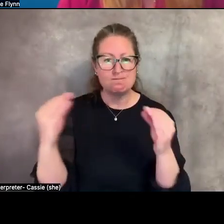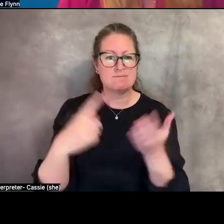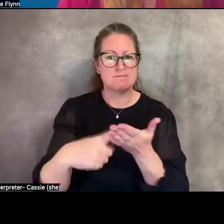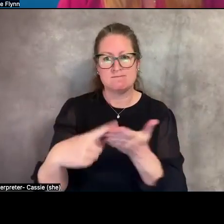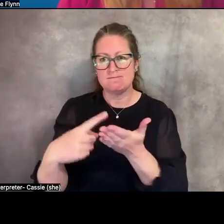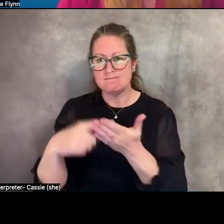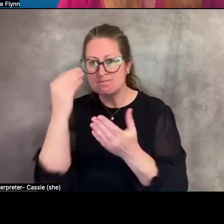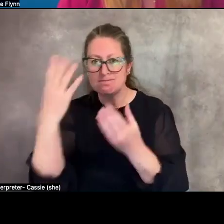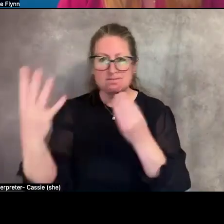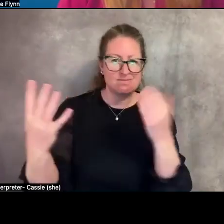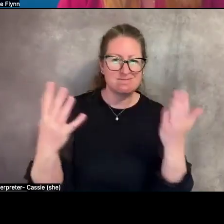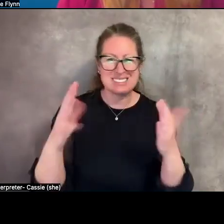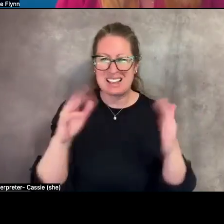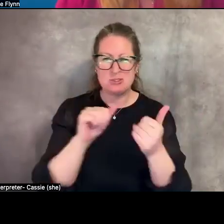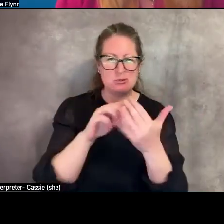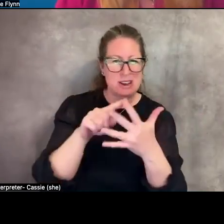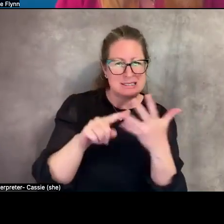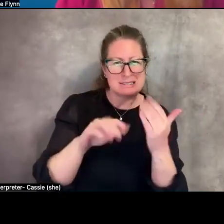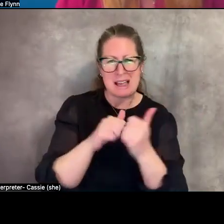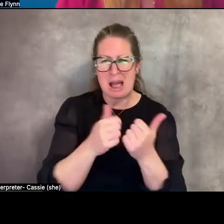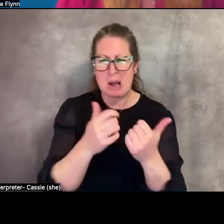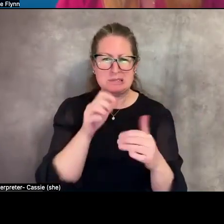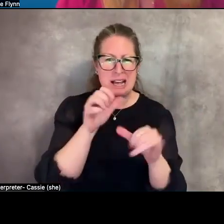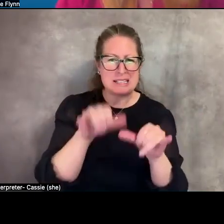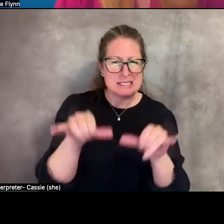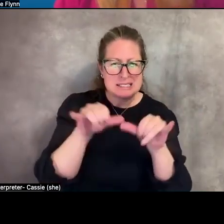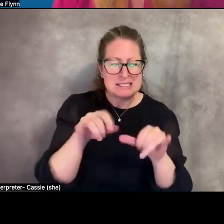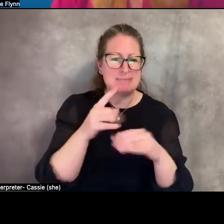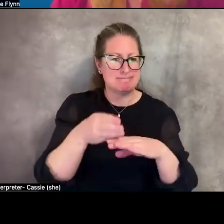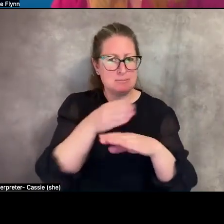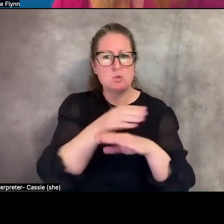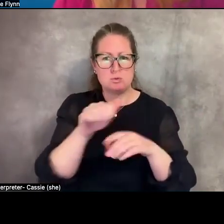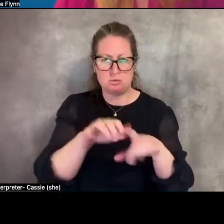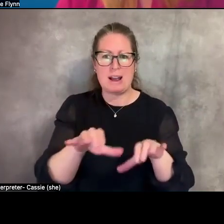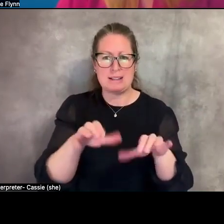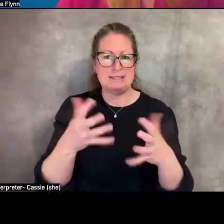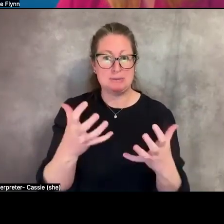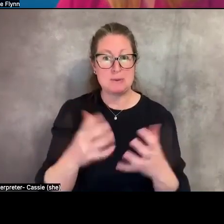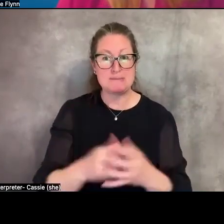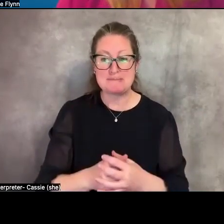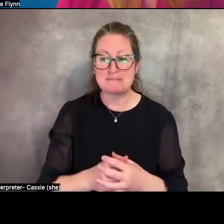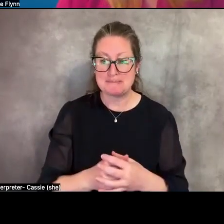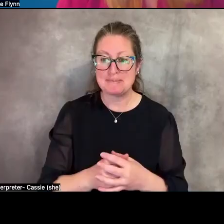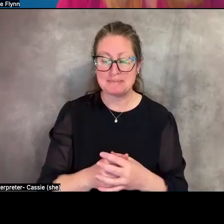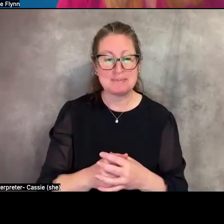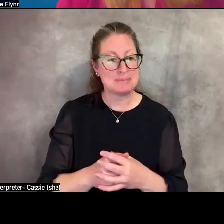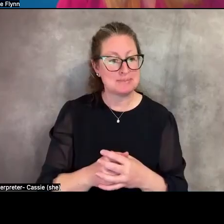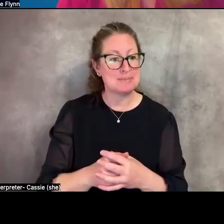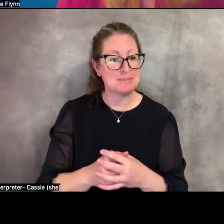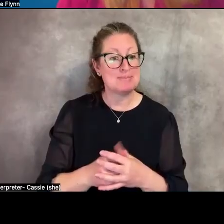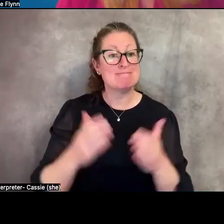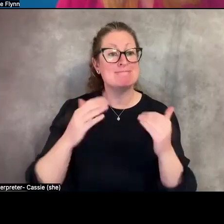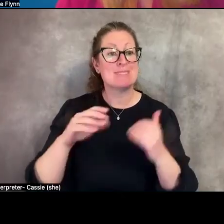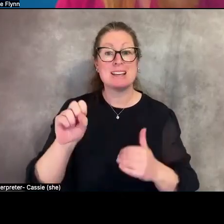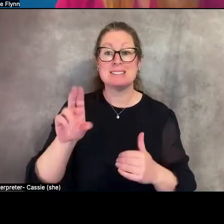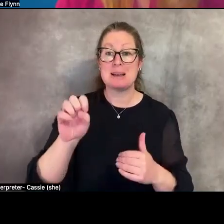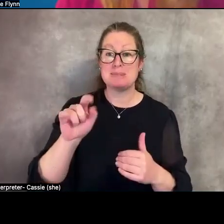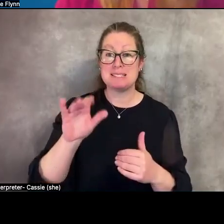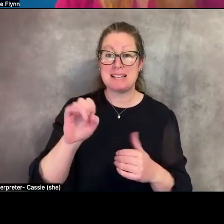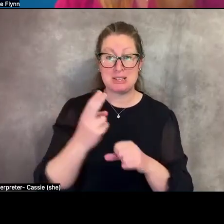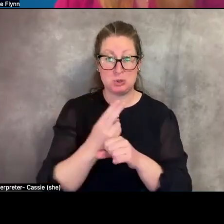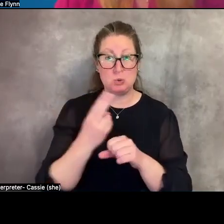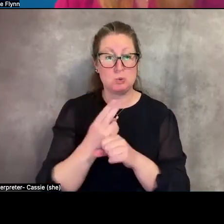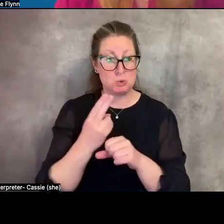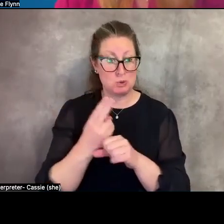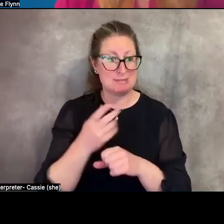to address inconsistencies and improve practice. Next slide, please. Substance use. So that was our